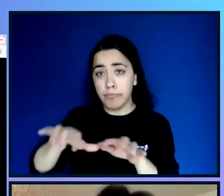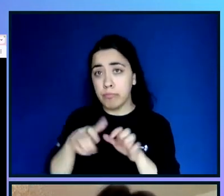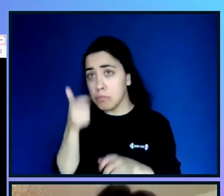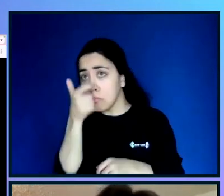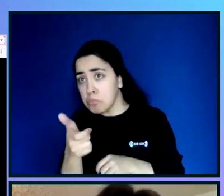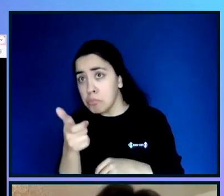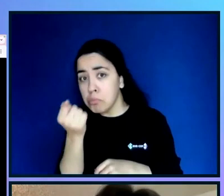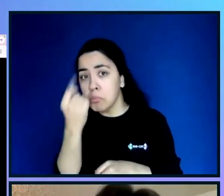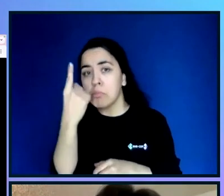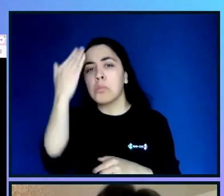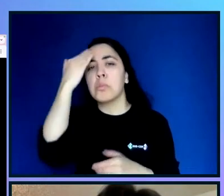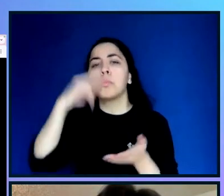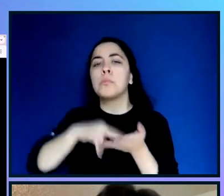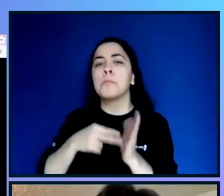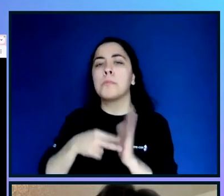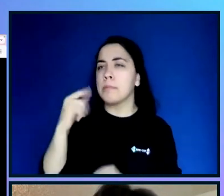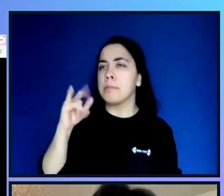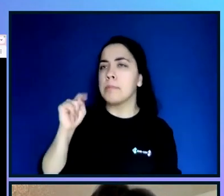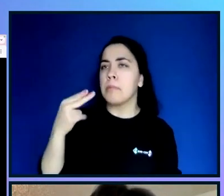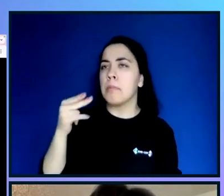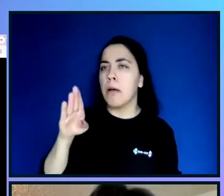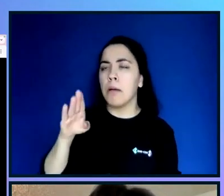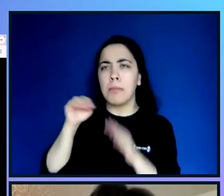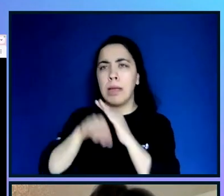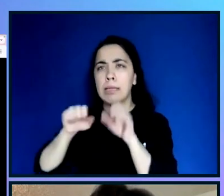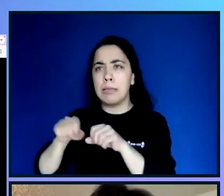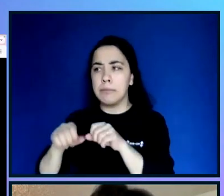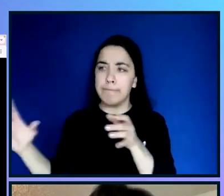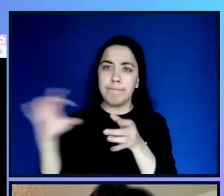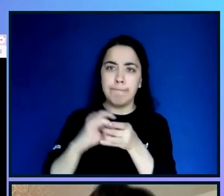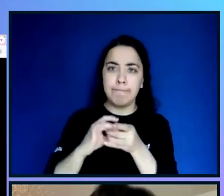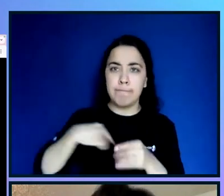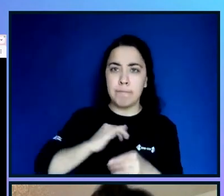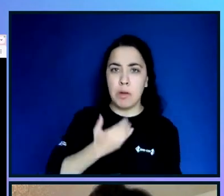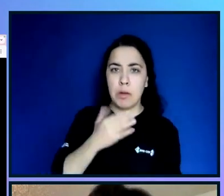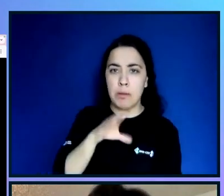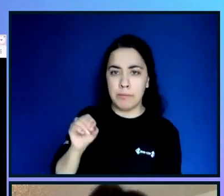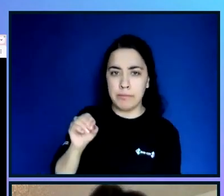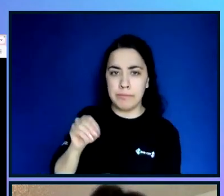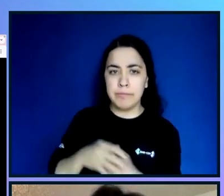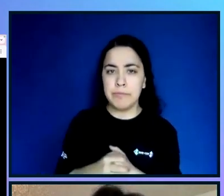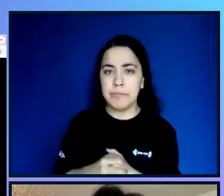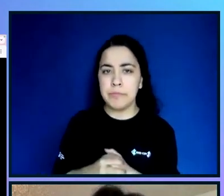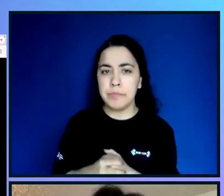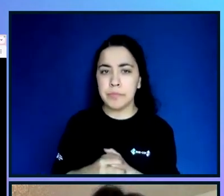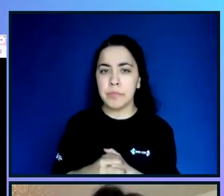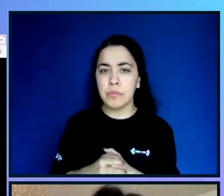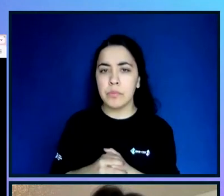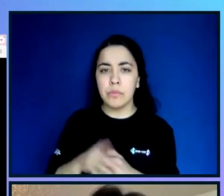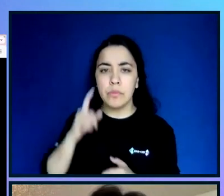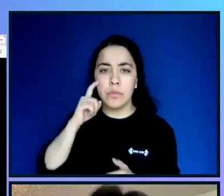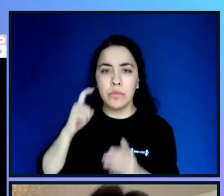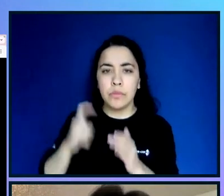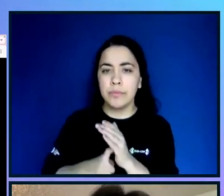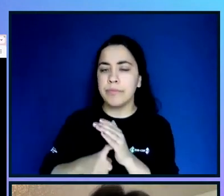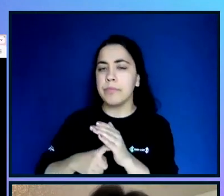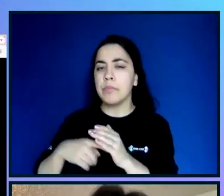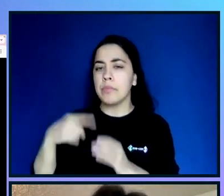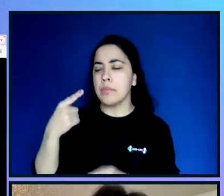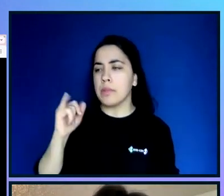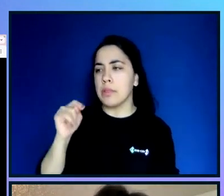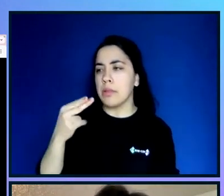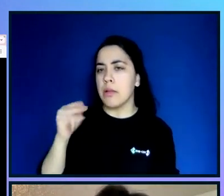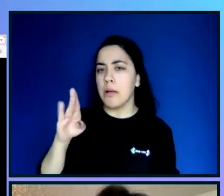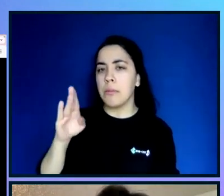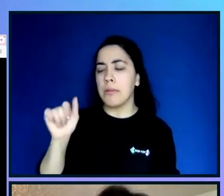is GitHub and the role accessibility plays at the company, to recognize the major pillars of GitHub's A11y education